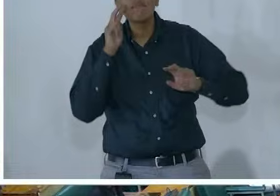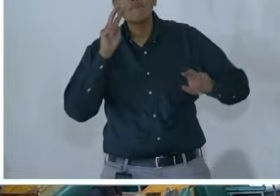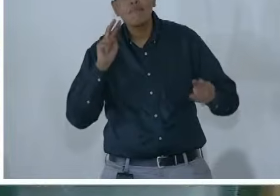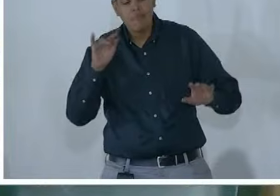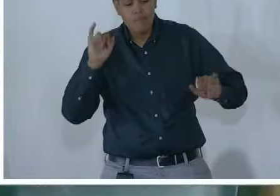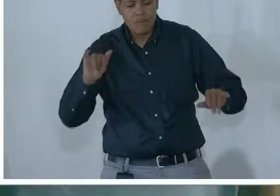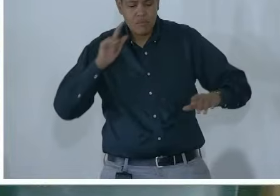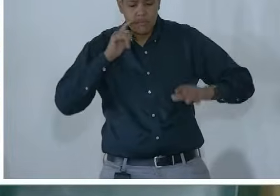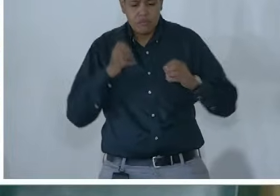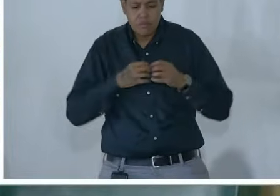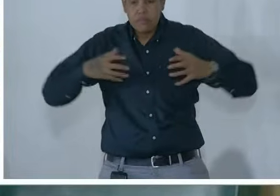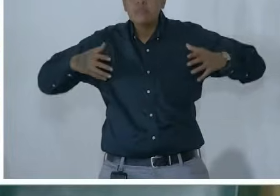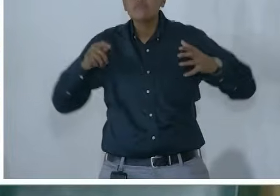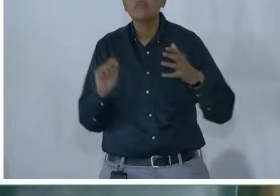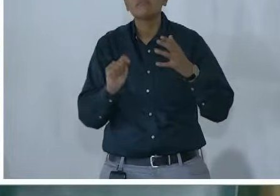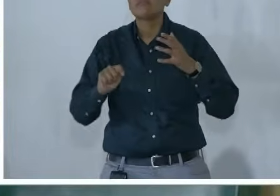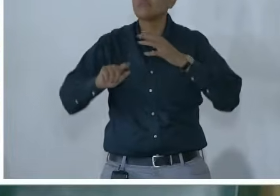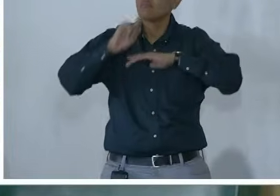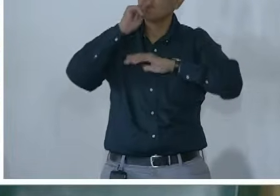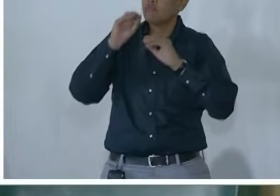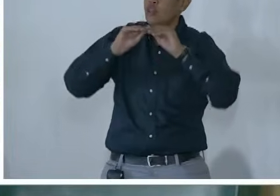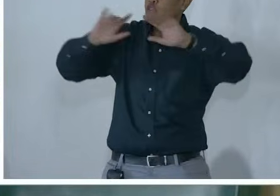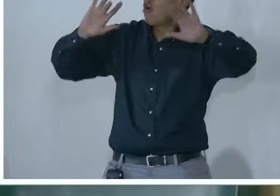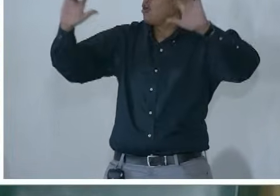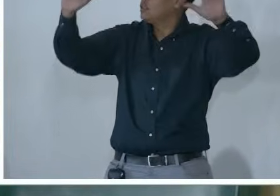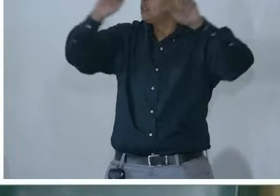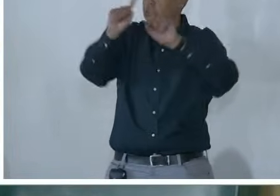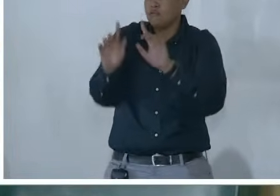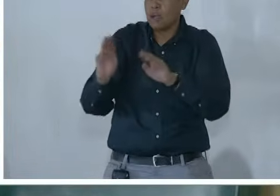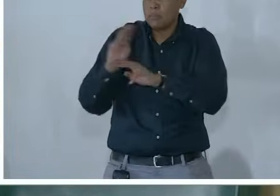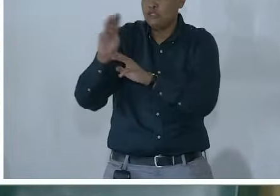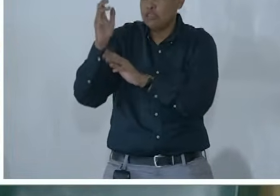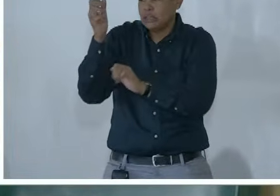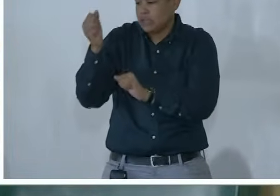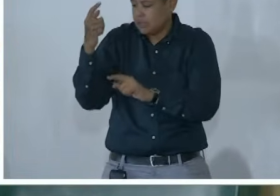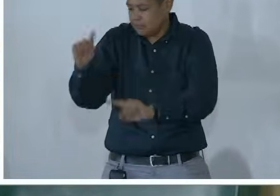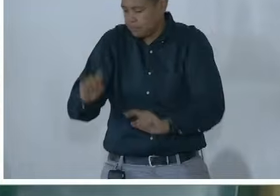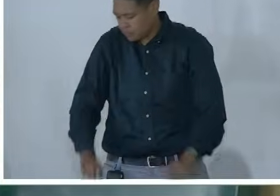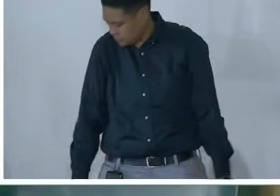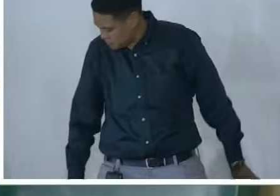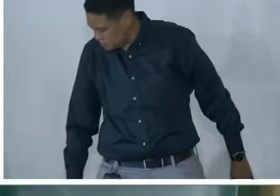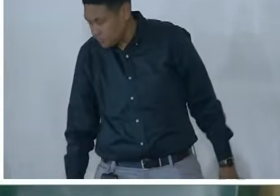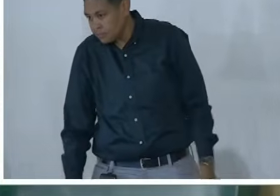a scaling up of this across the ministries.